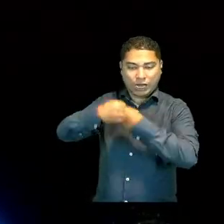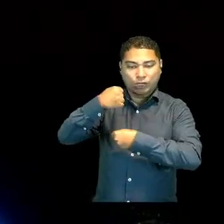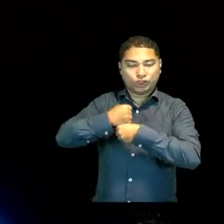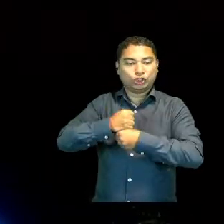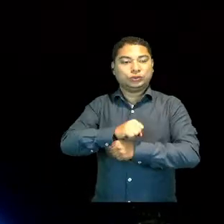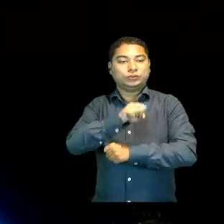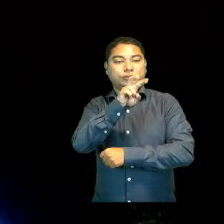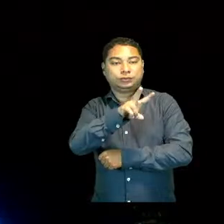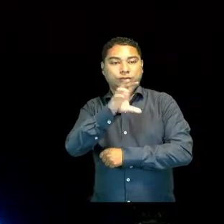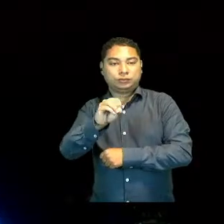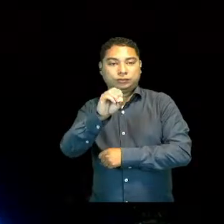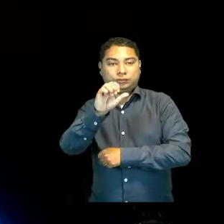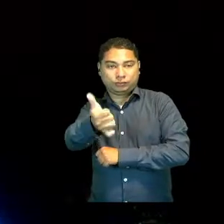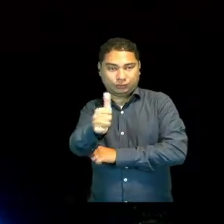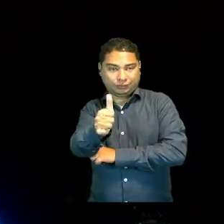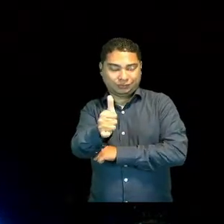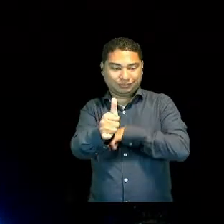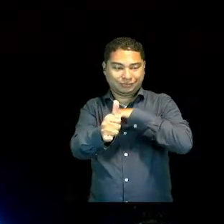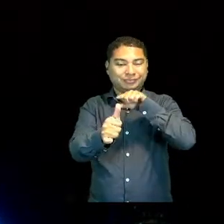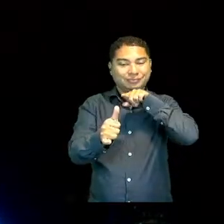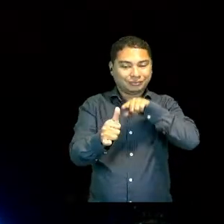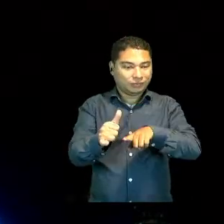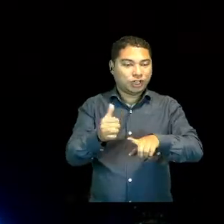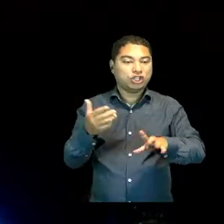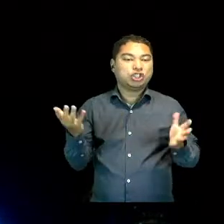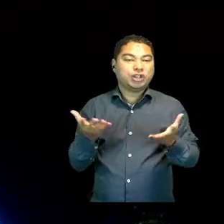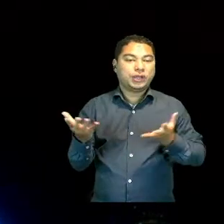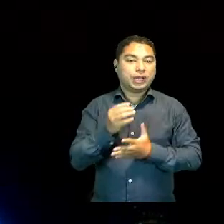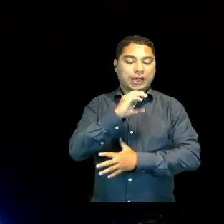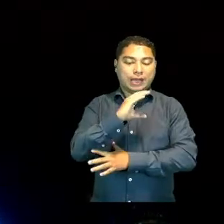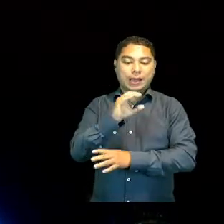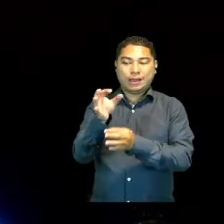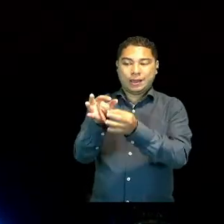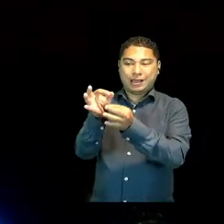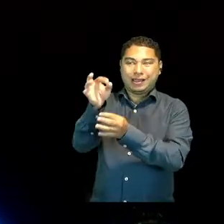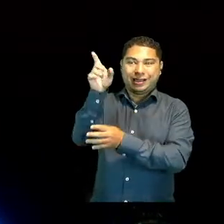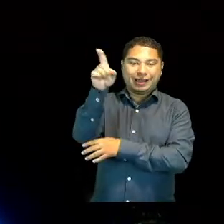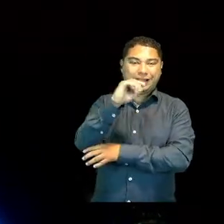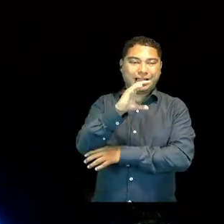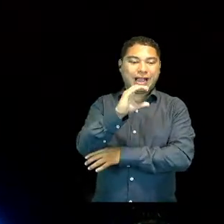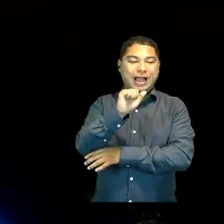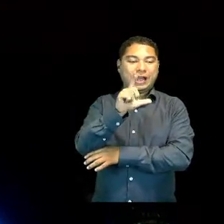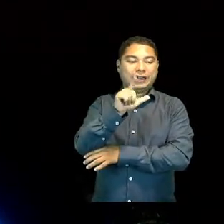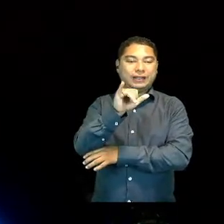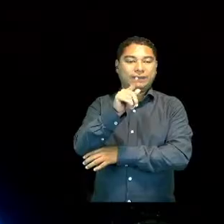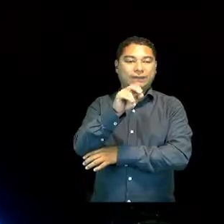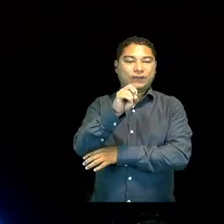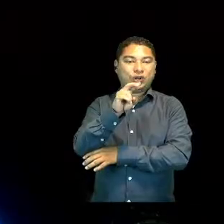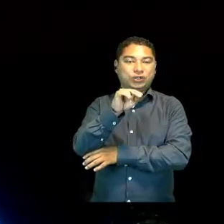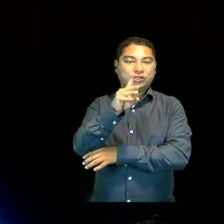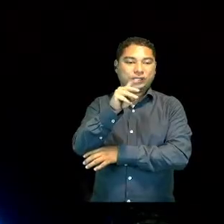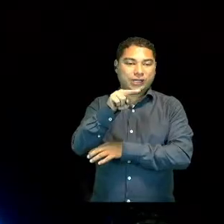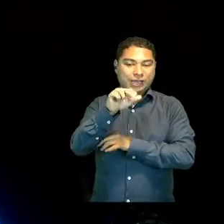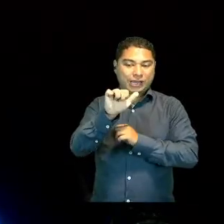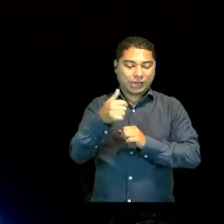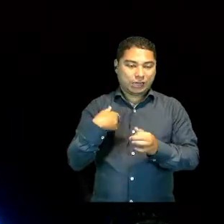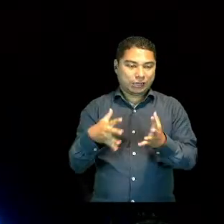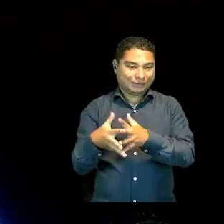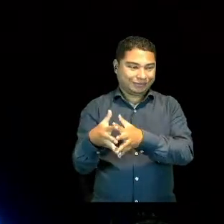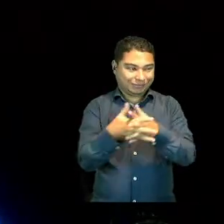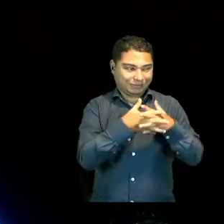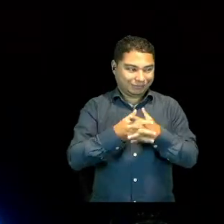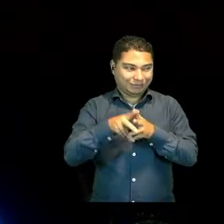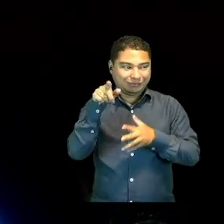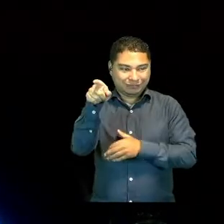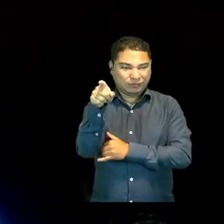in California, at a time when she was fully involved in the defense of her people's right to live on and